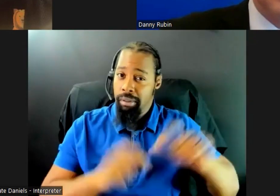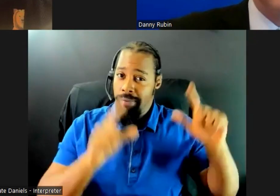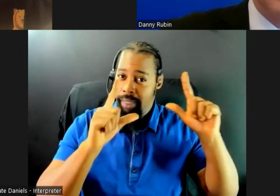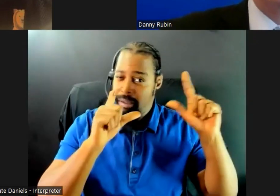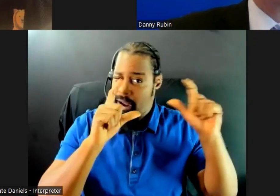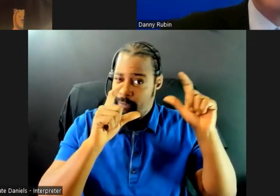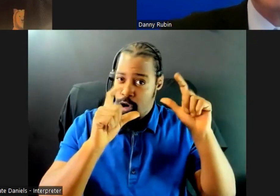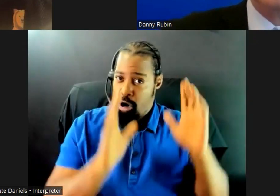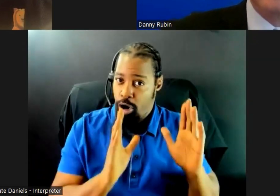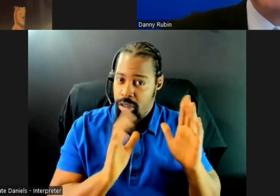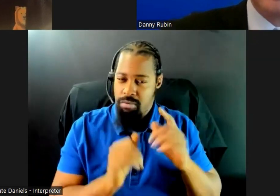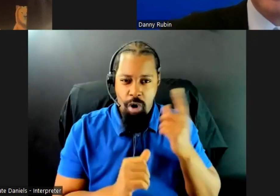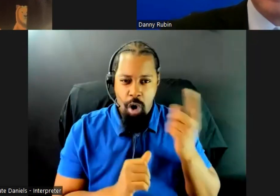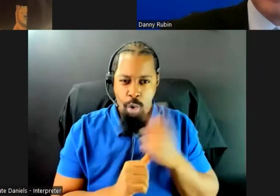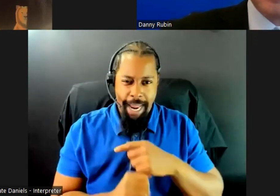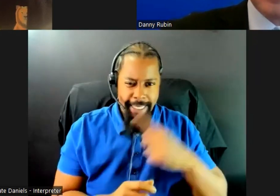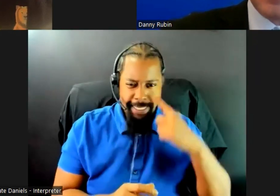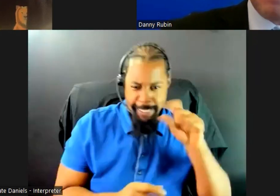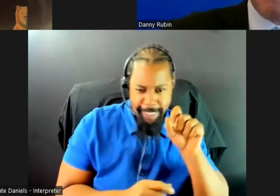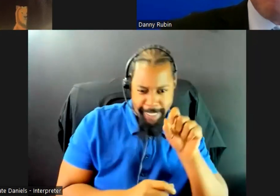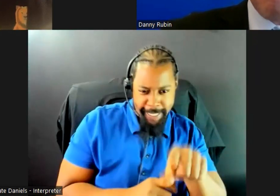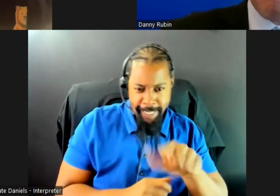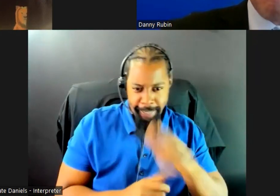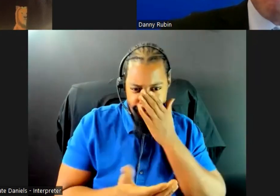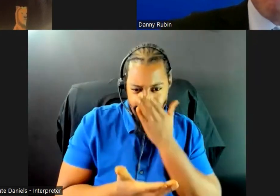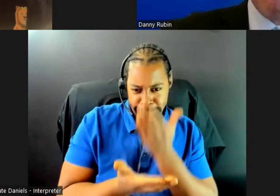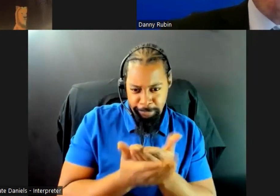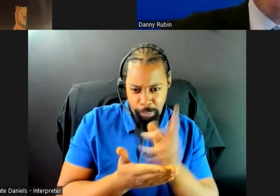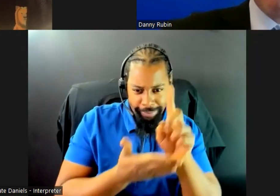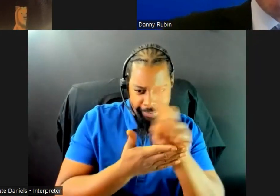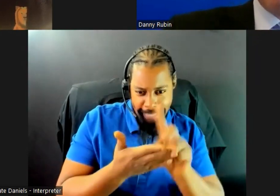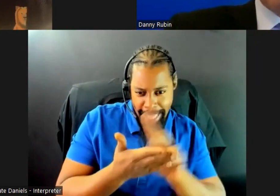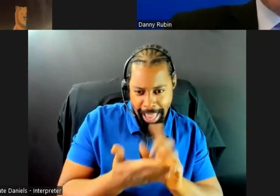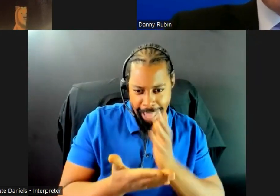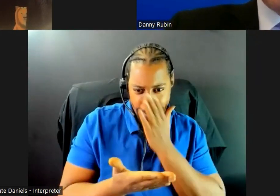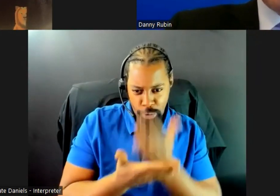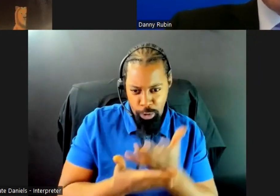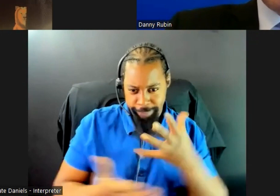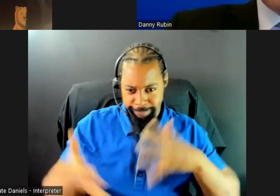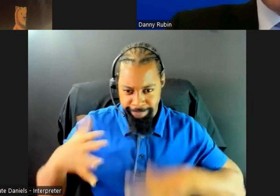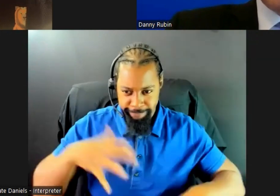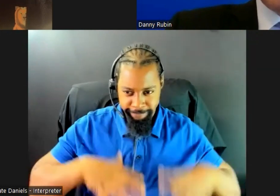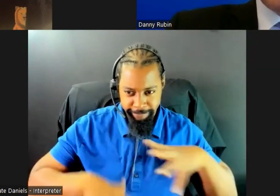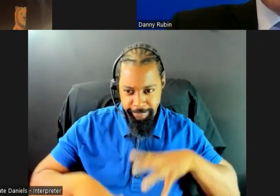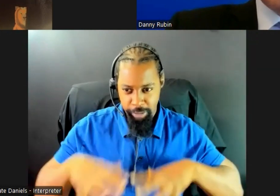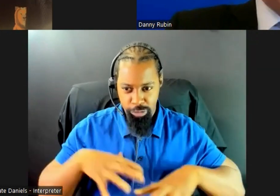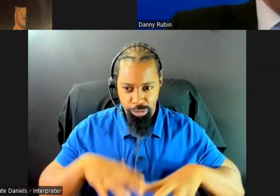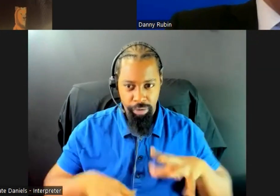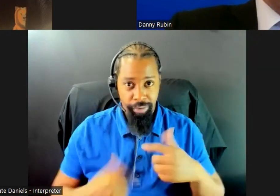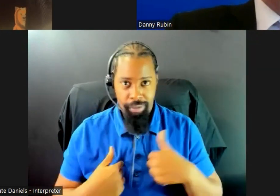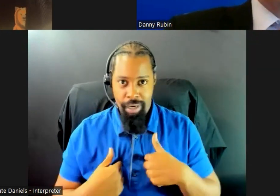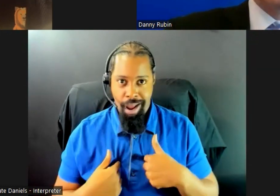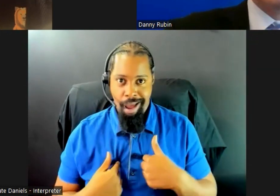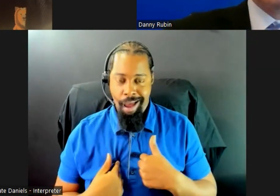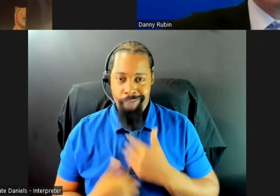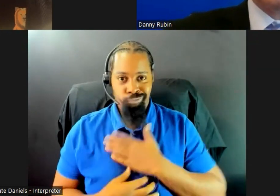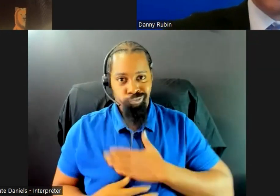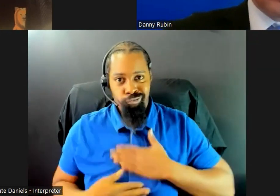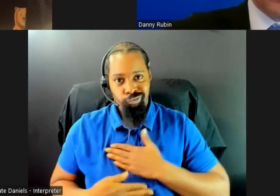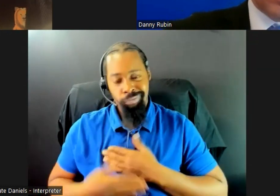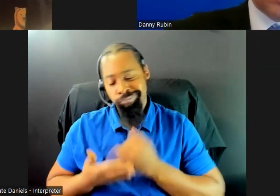for design and fashion. Mm-hmm. And I was always very fond of drawing,